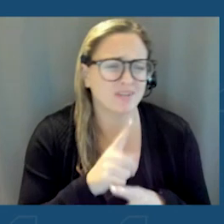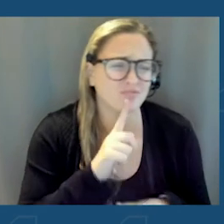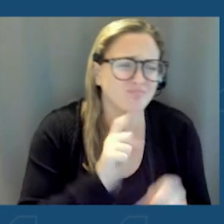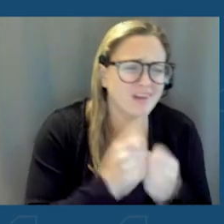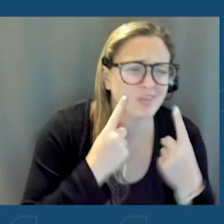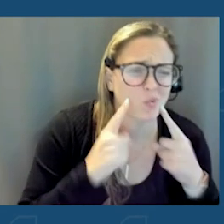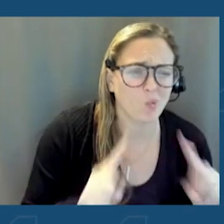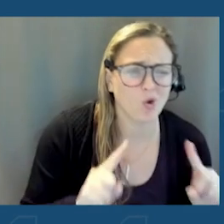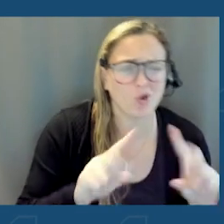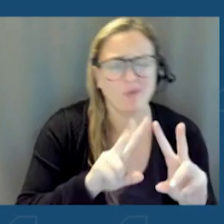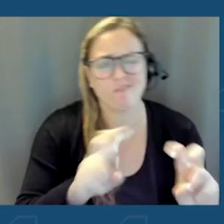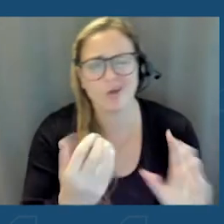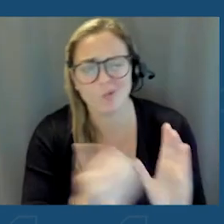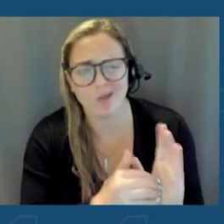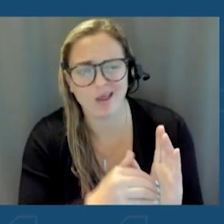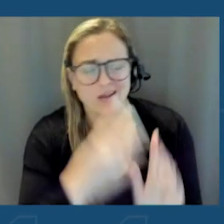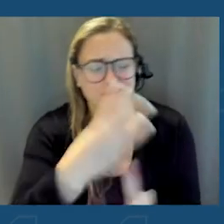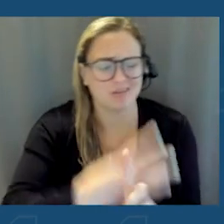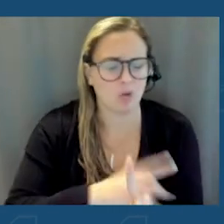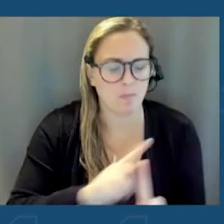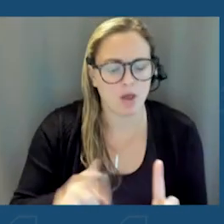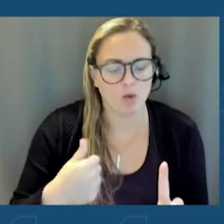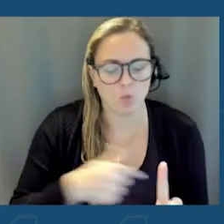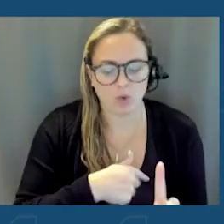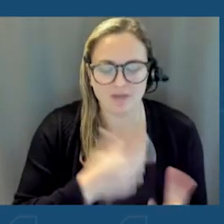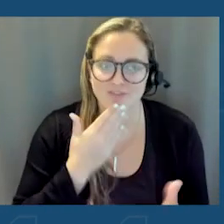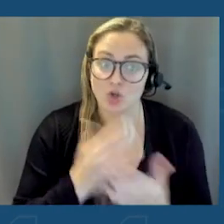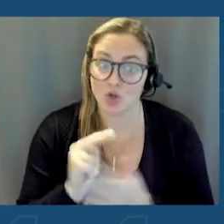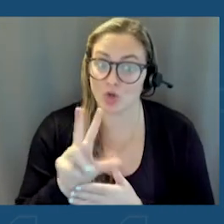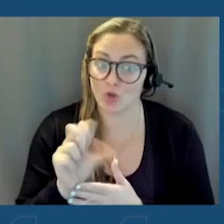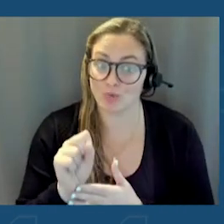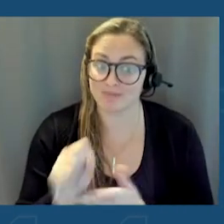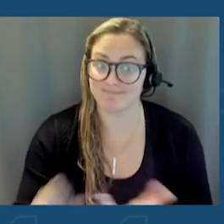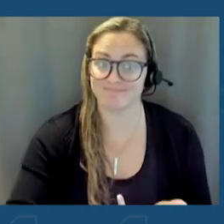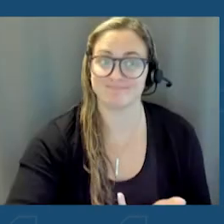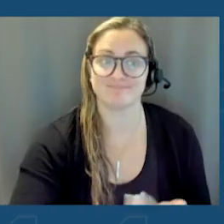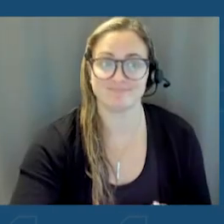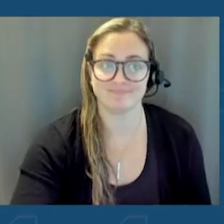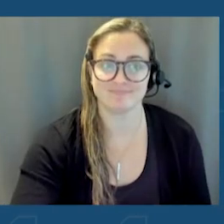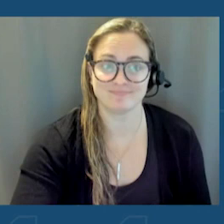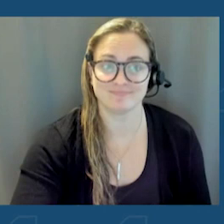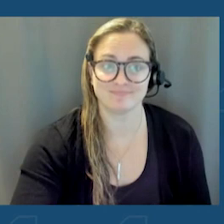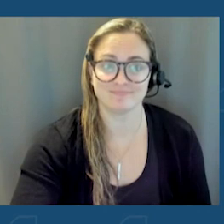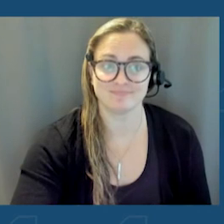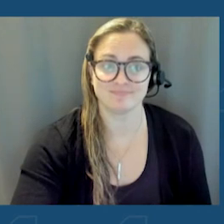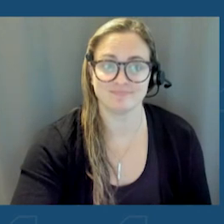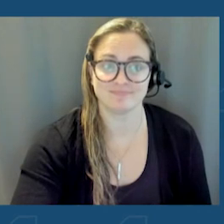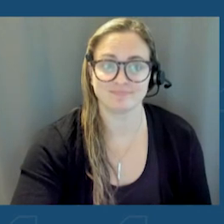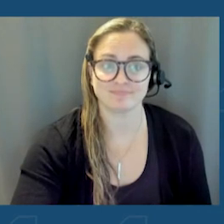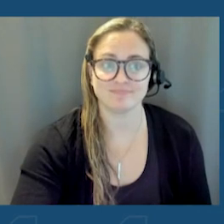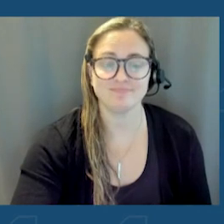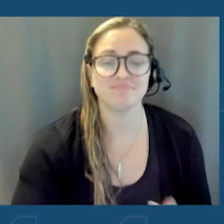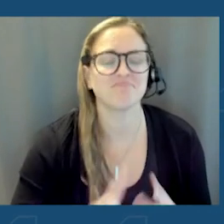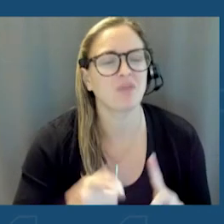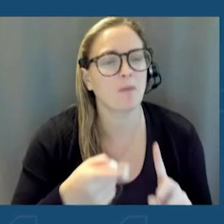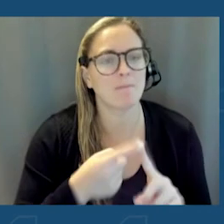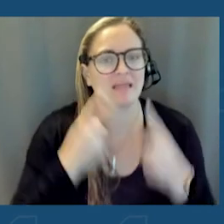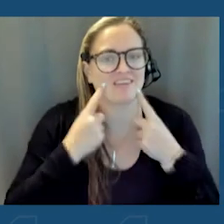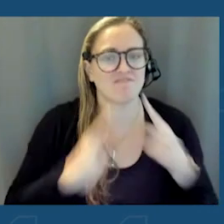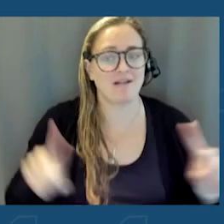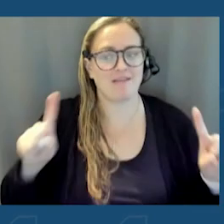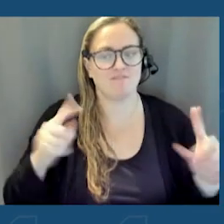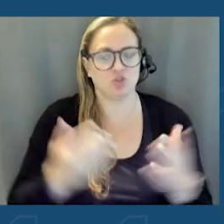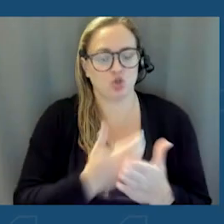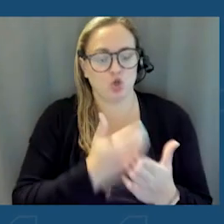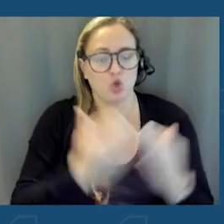in 6 months or a year. But we have such good news about the effectiveness of what our new enhanced red flag